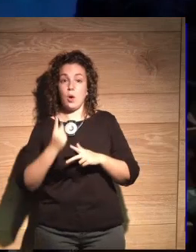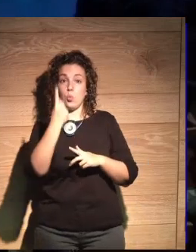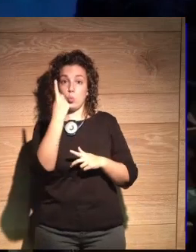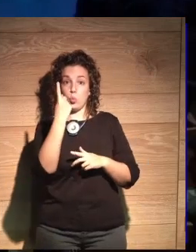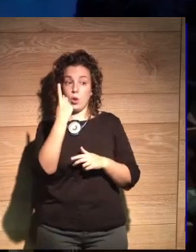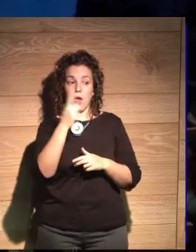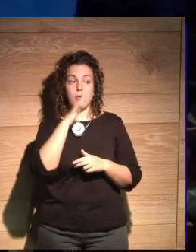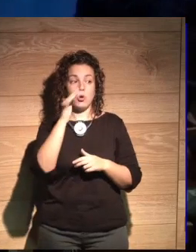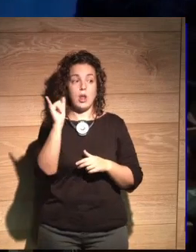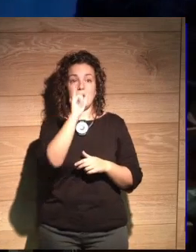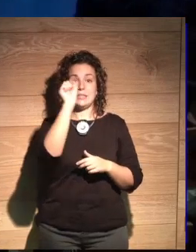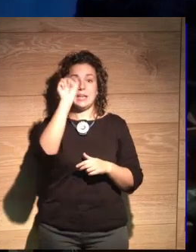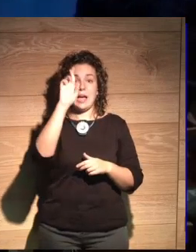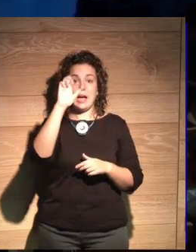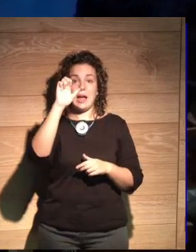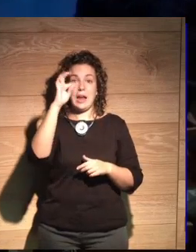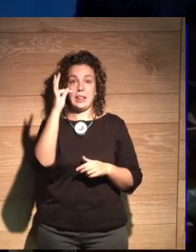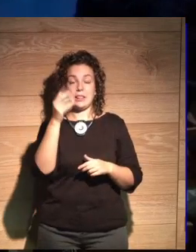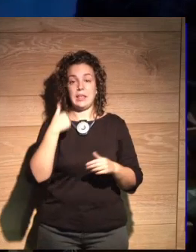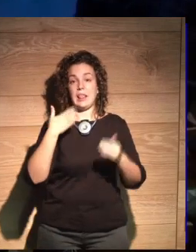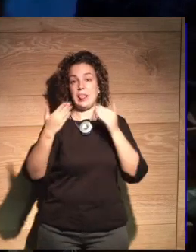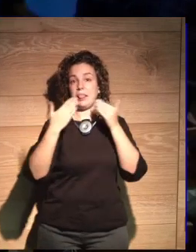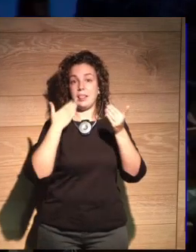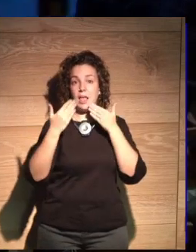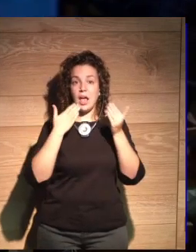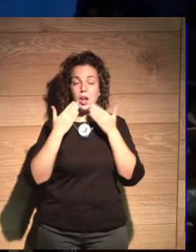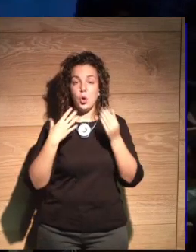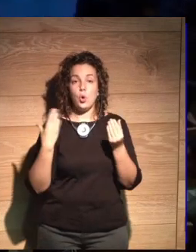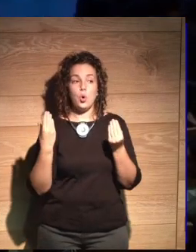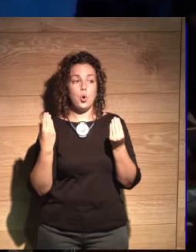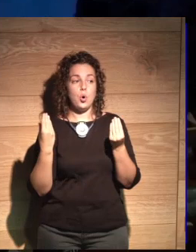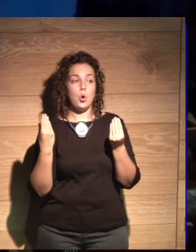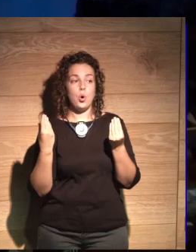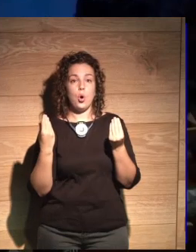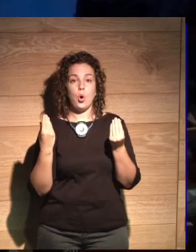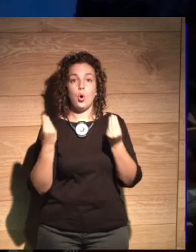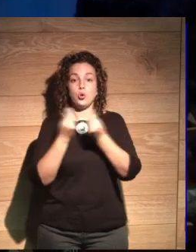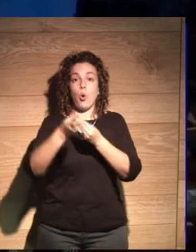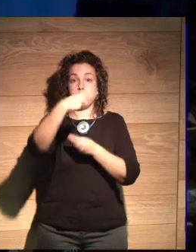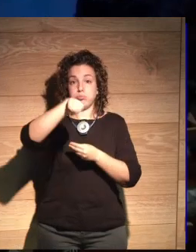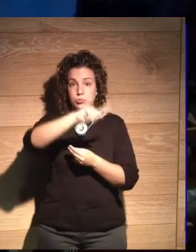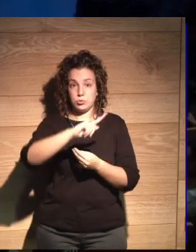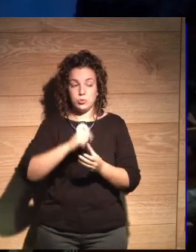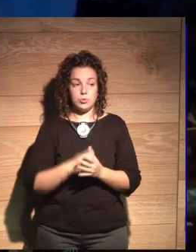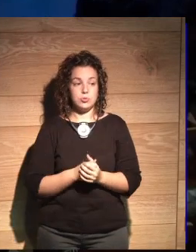3 seats because Jared offered to establish a dialogue with all